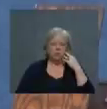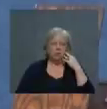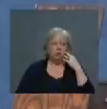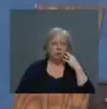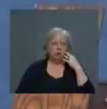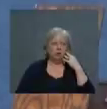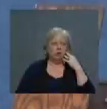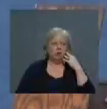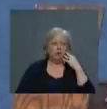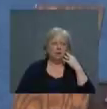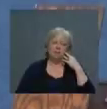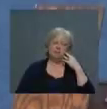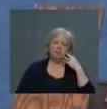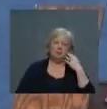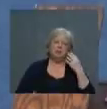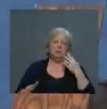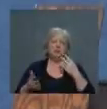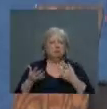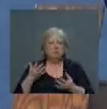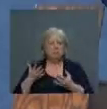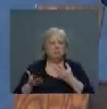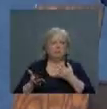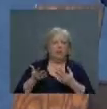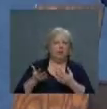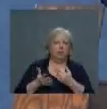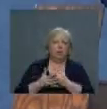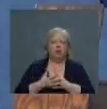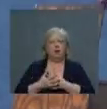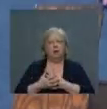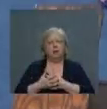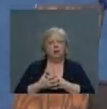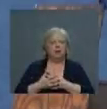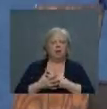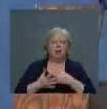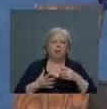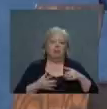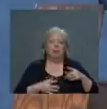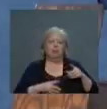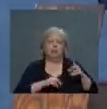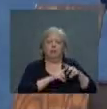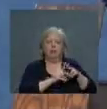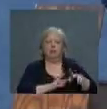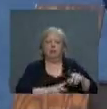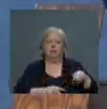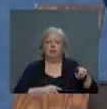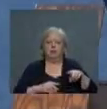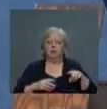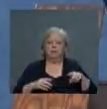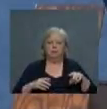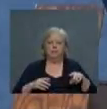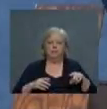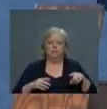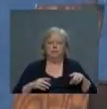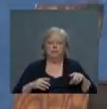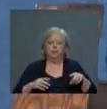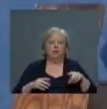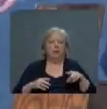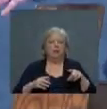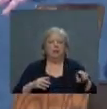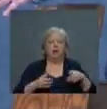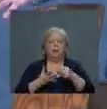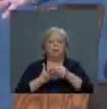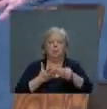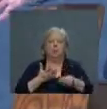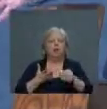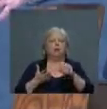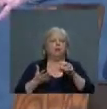and that may be what they purchased the apartments, the lot, and the all